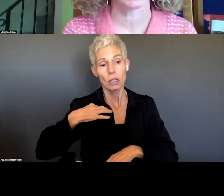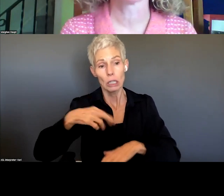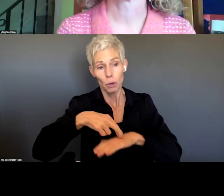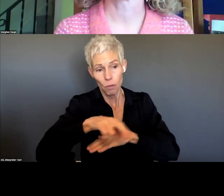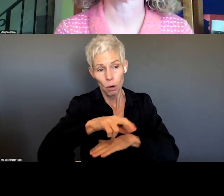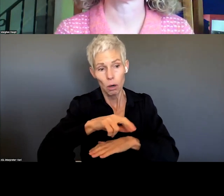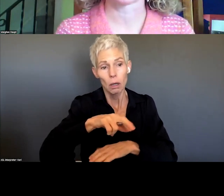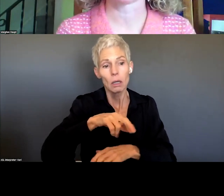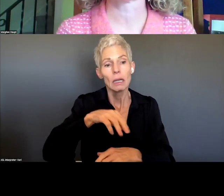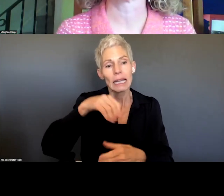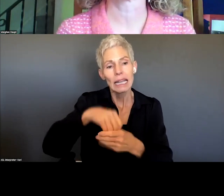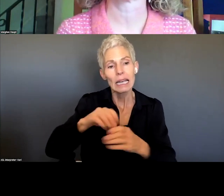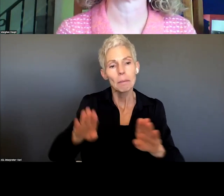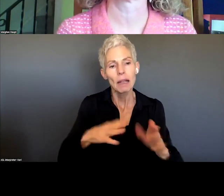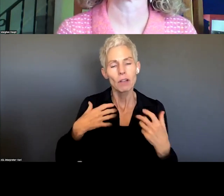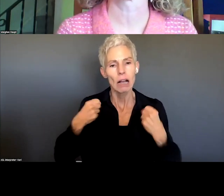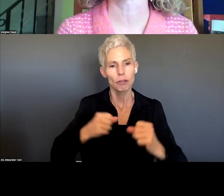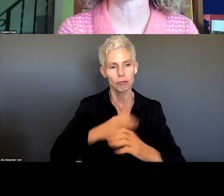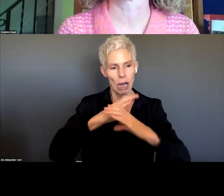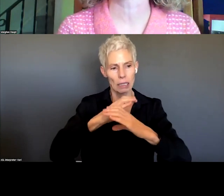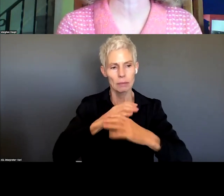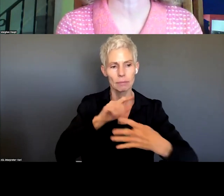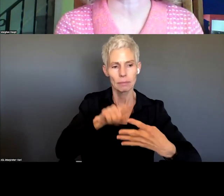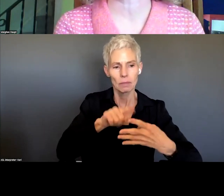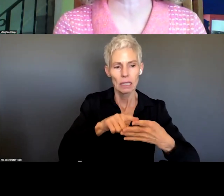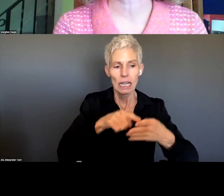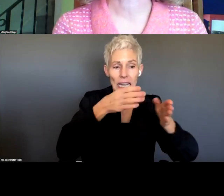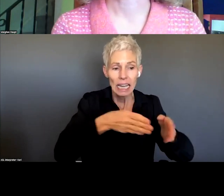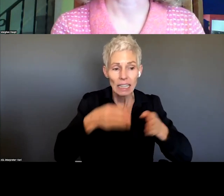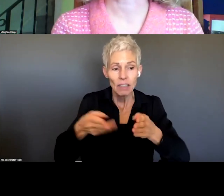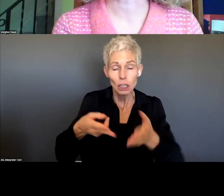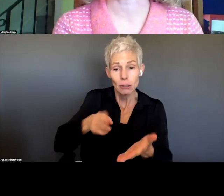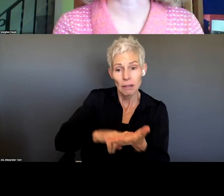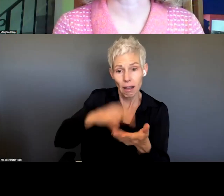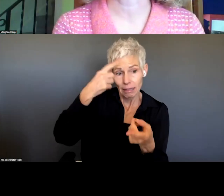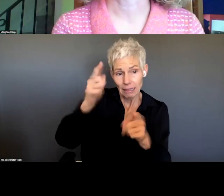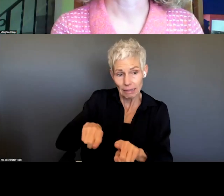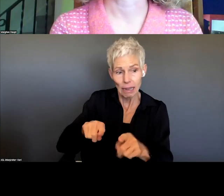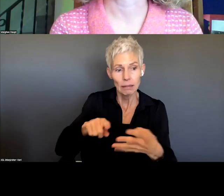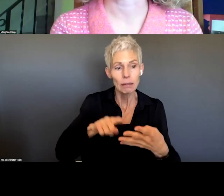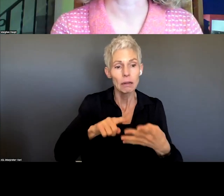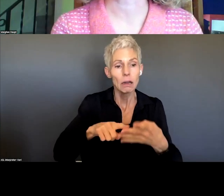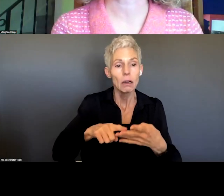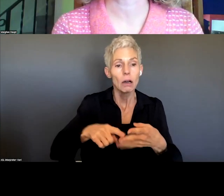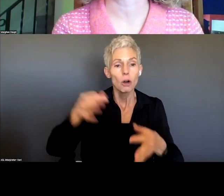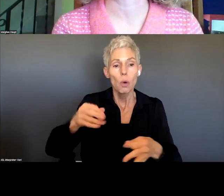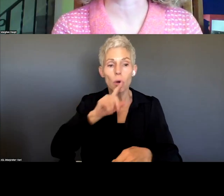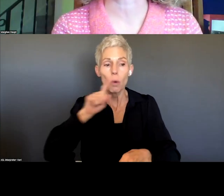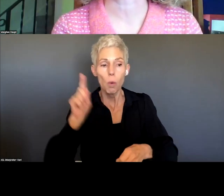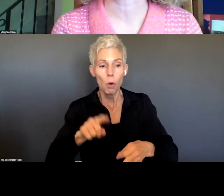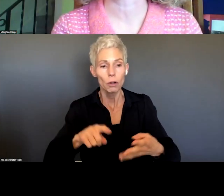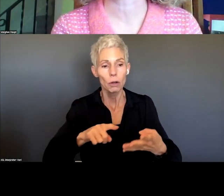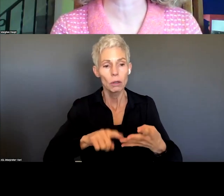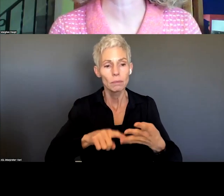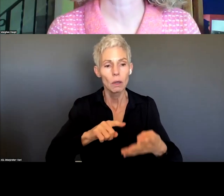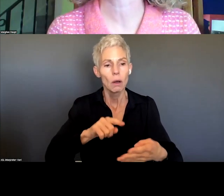crisis? So A is individual's signed consent, a court order, law enforcement or doctor